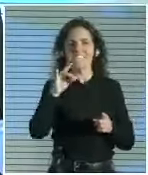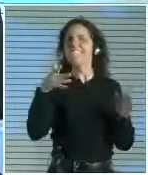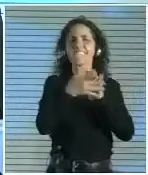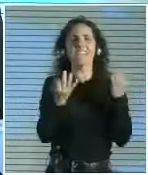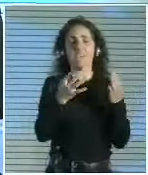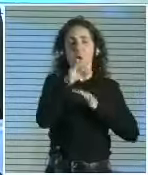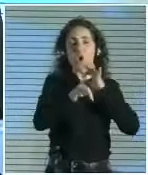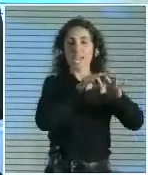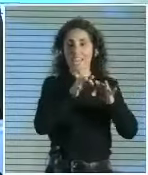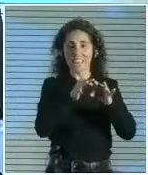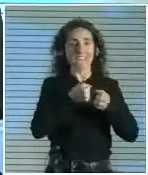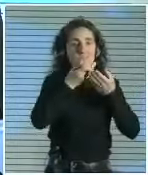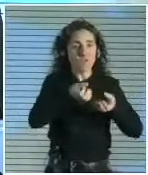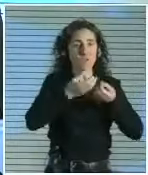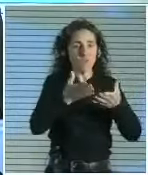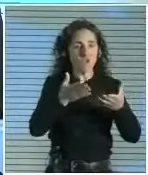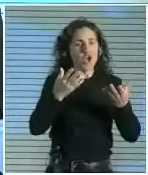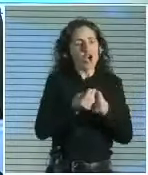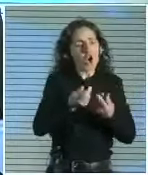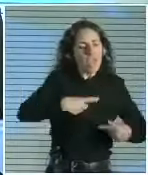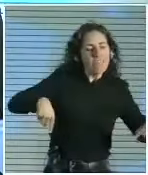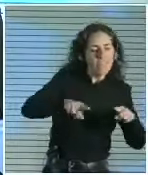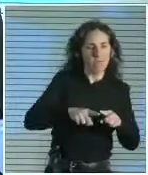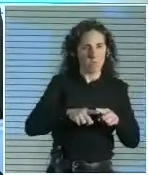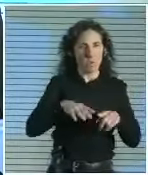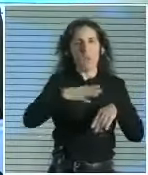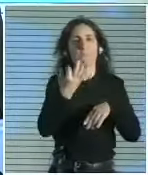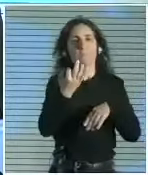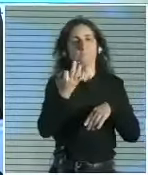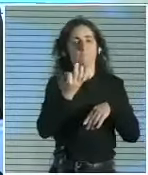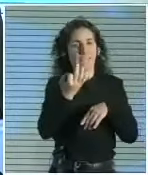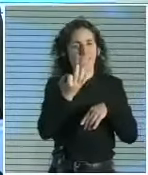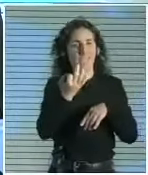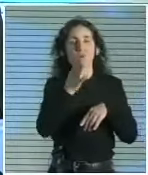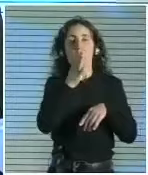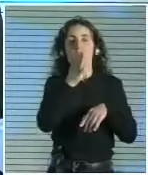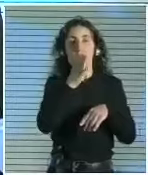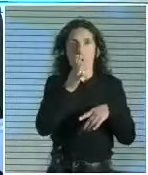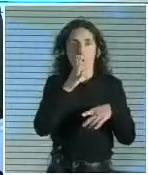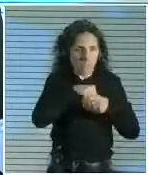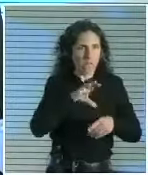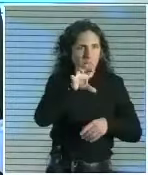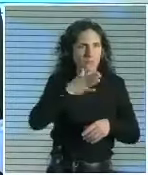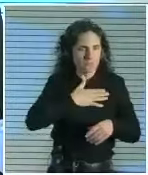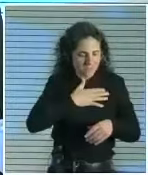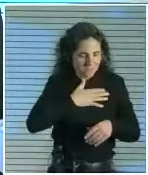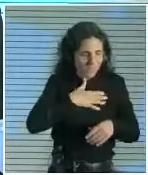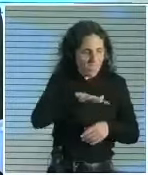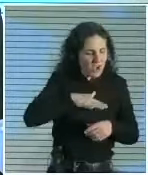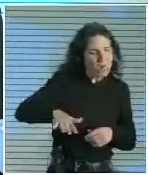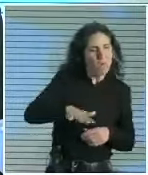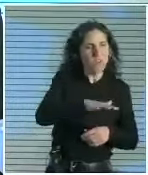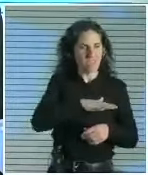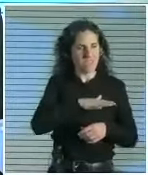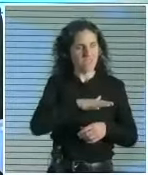layers, because our destinations are within our countries, they're within our communities, and they're within our worlds, and our businesses are within those. And it's